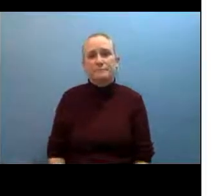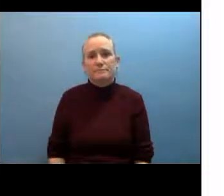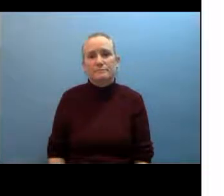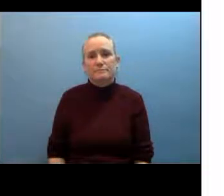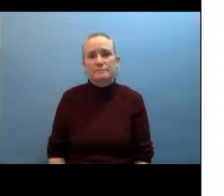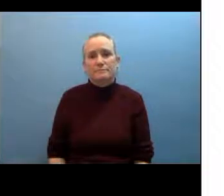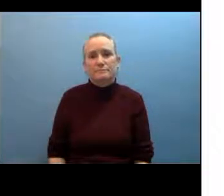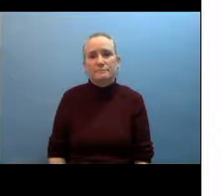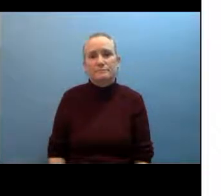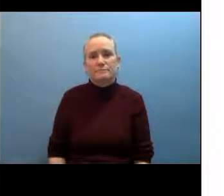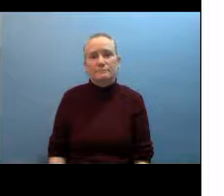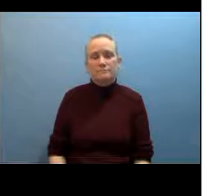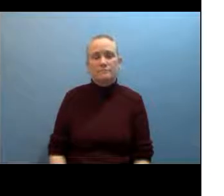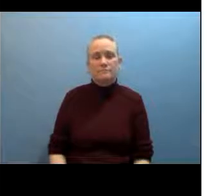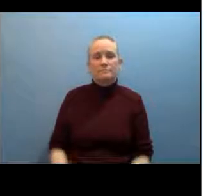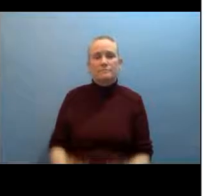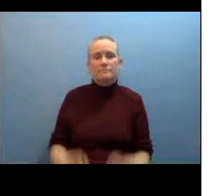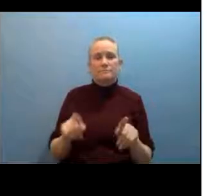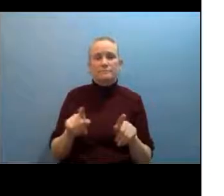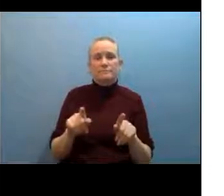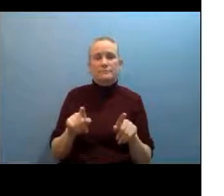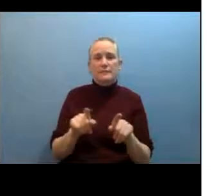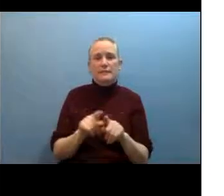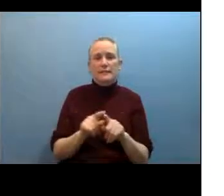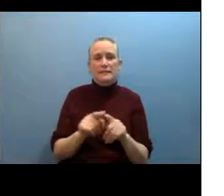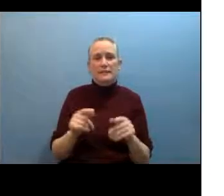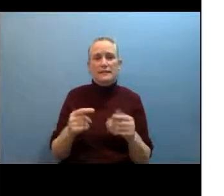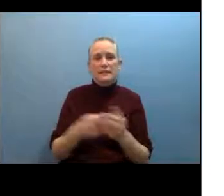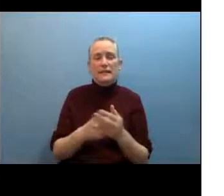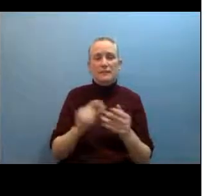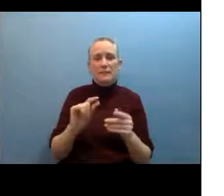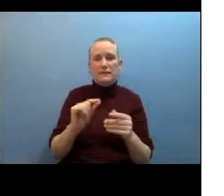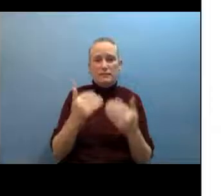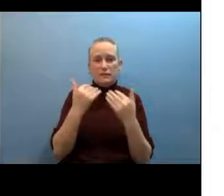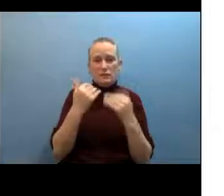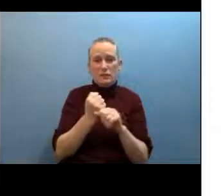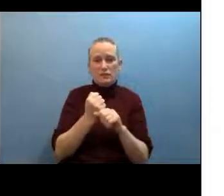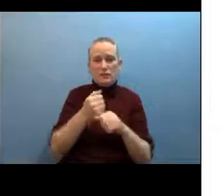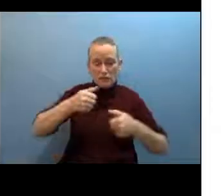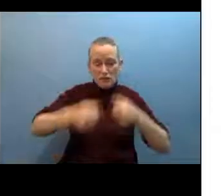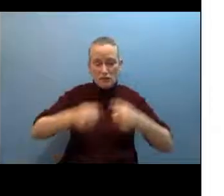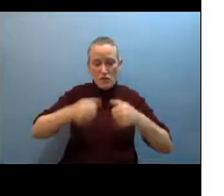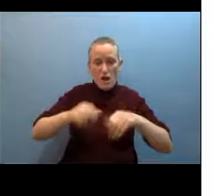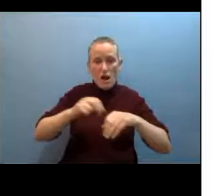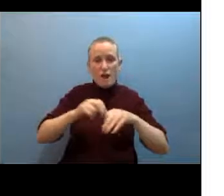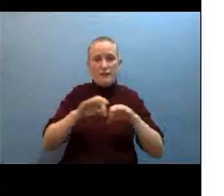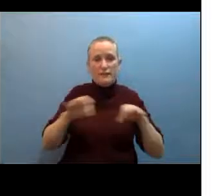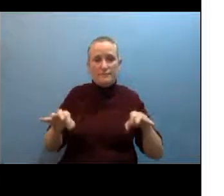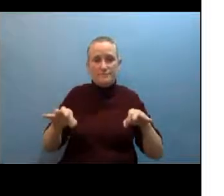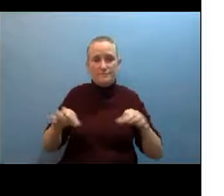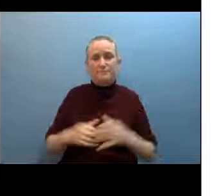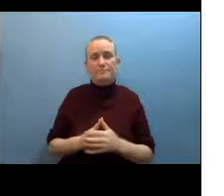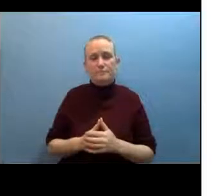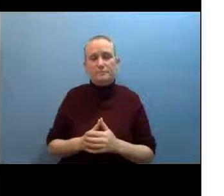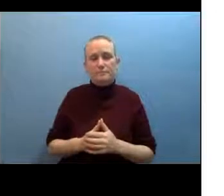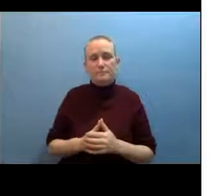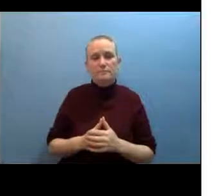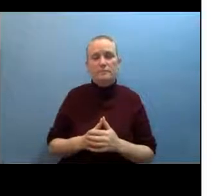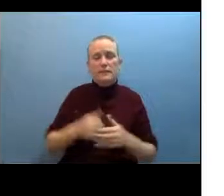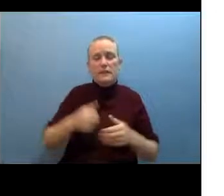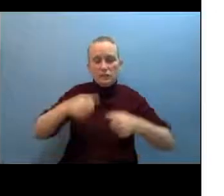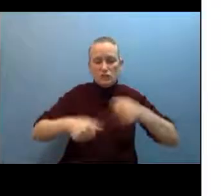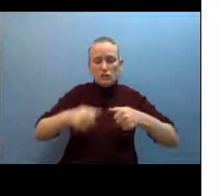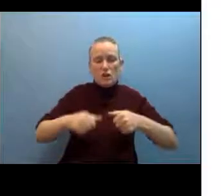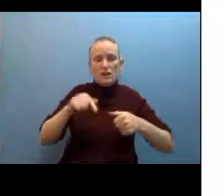We just wanted to add in a little bit of information about Jigsaw online. So Jigsaw.ie has got a lot of